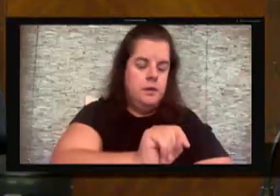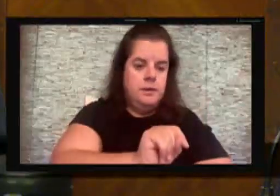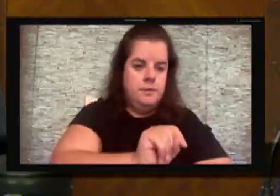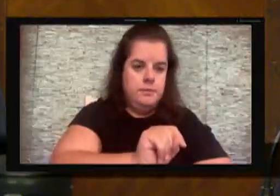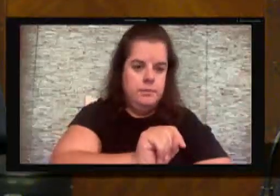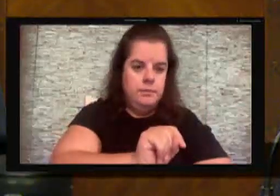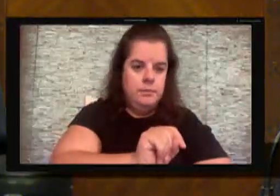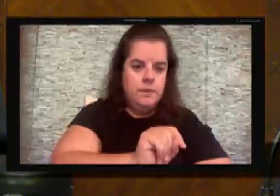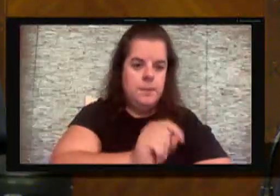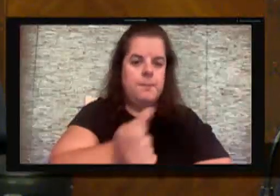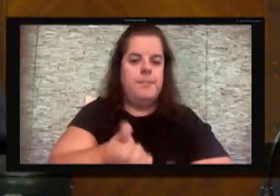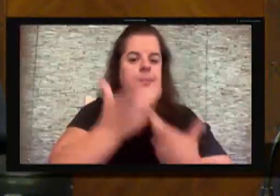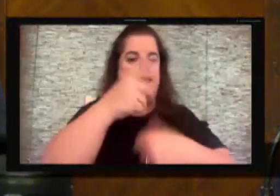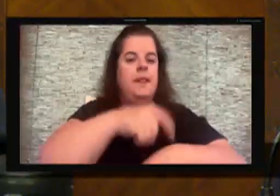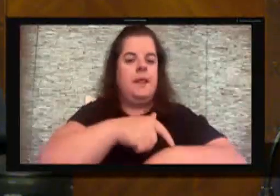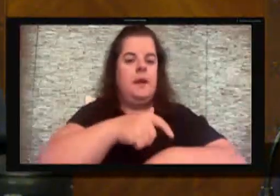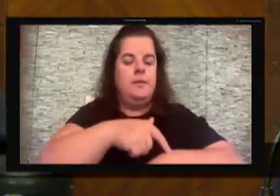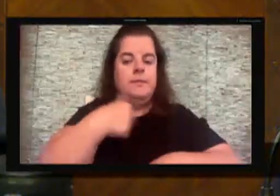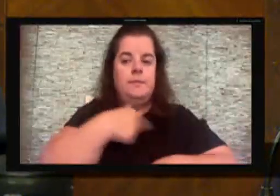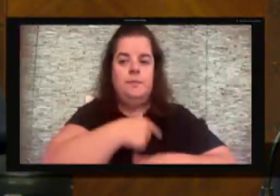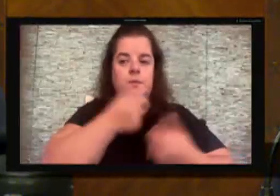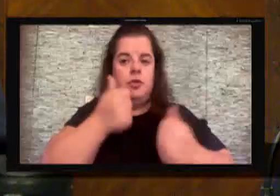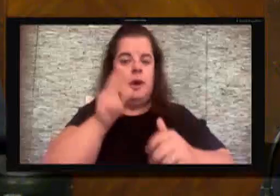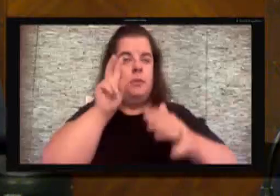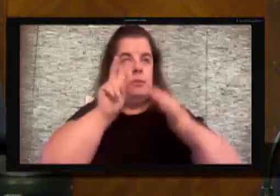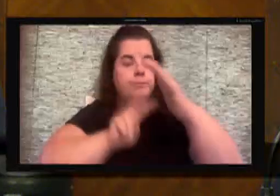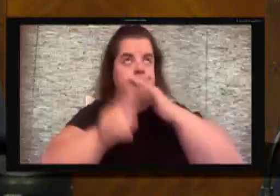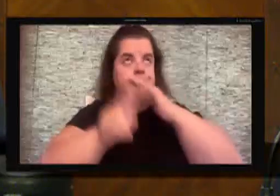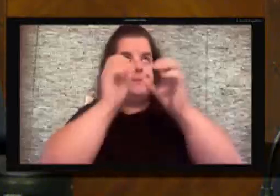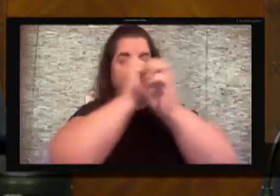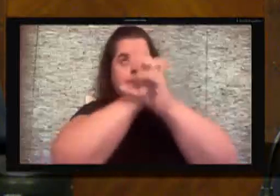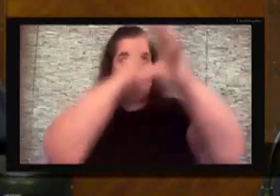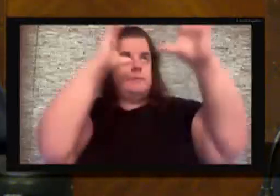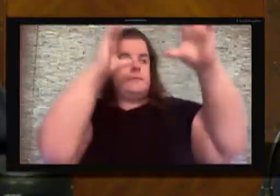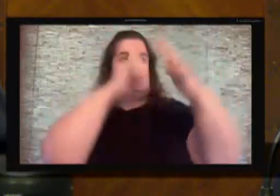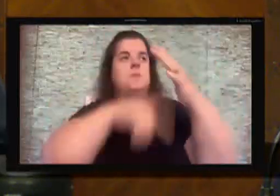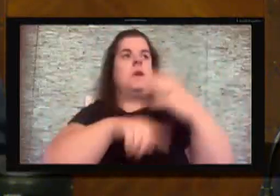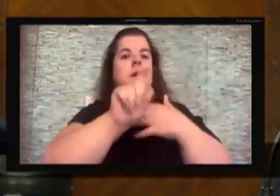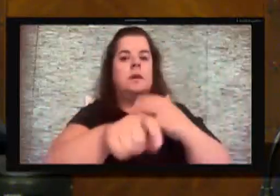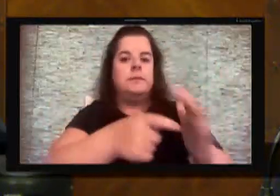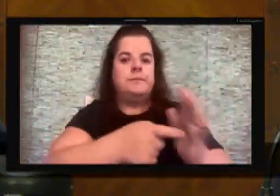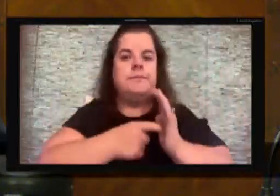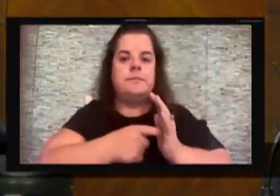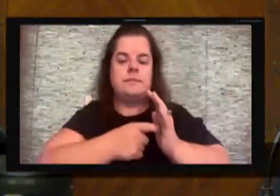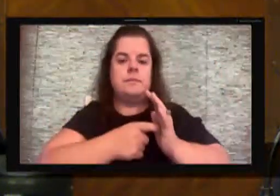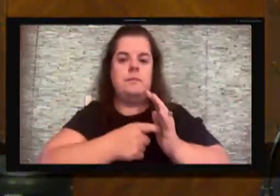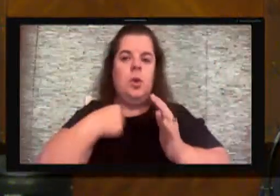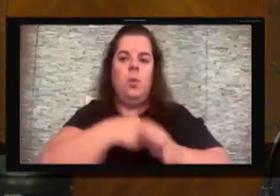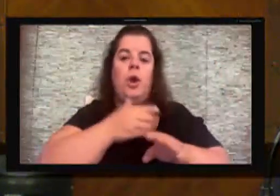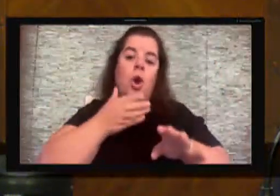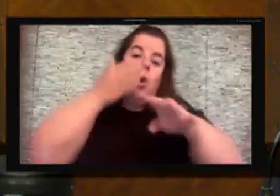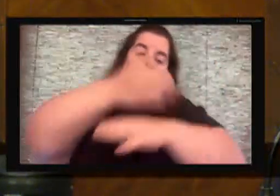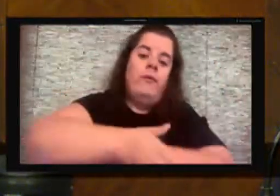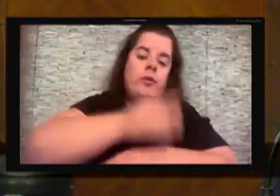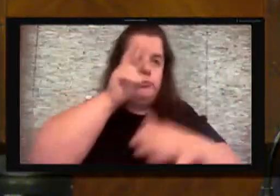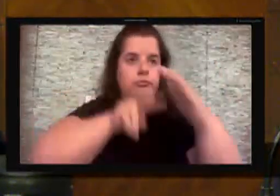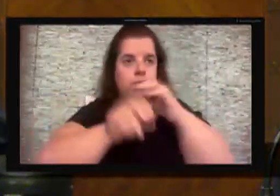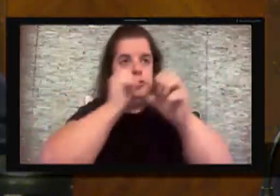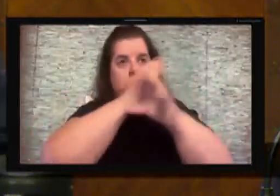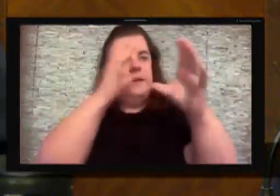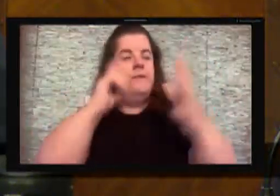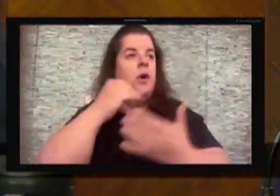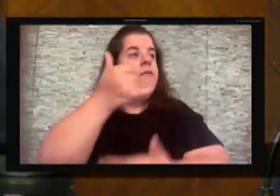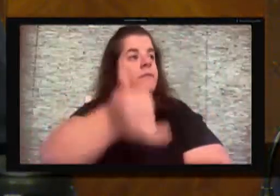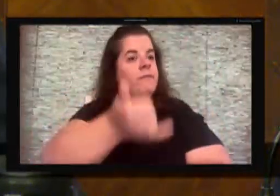many times we try to project what is needed. So we over-projected for our telephone budget, and